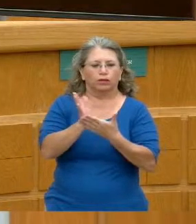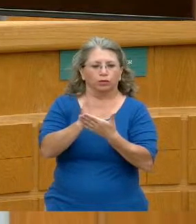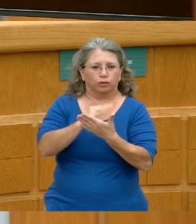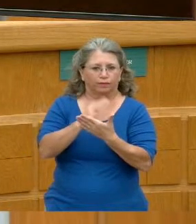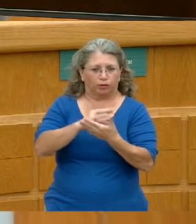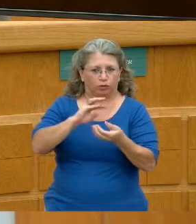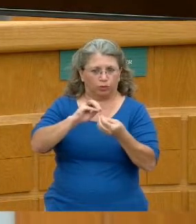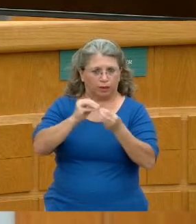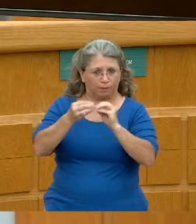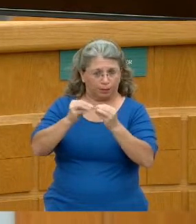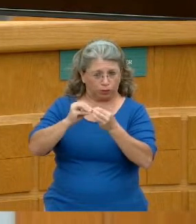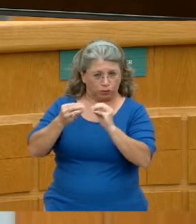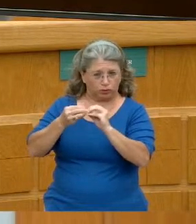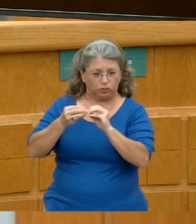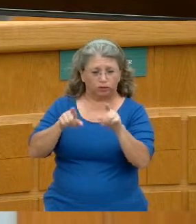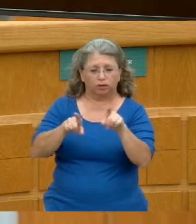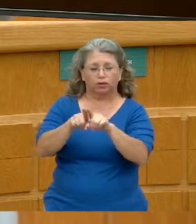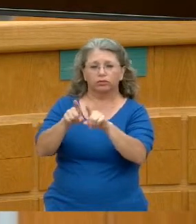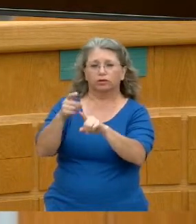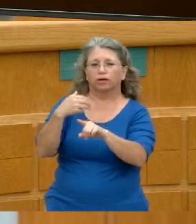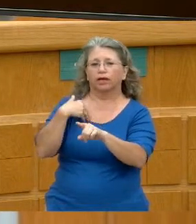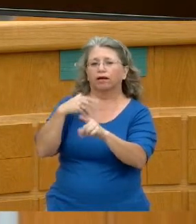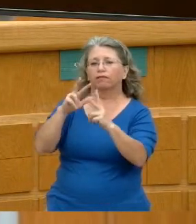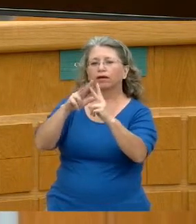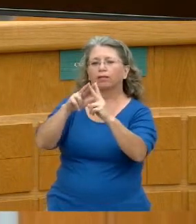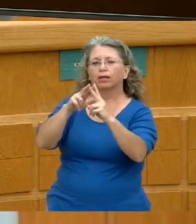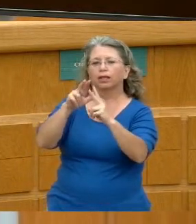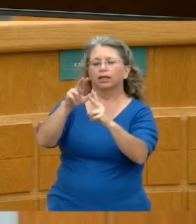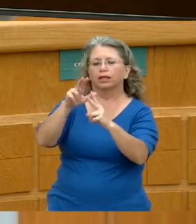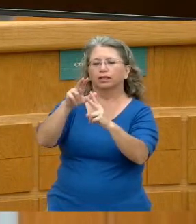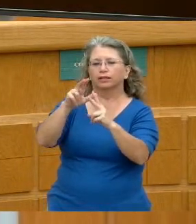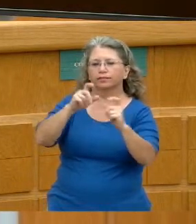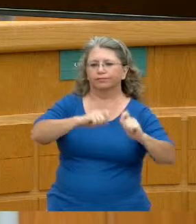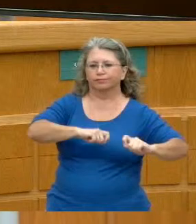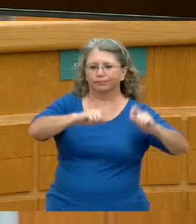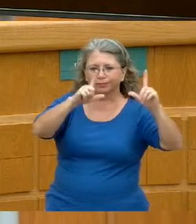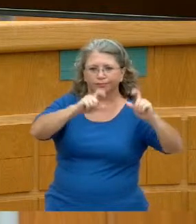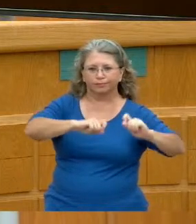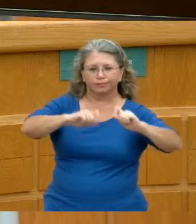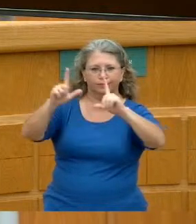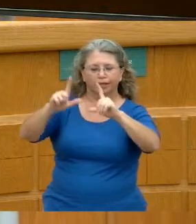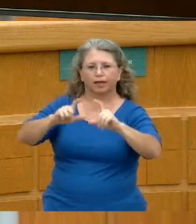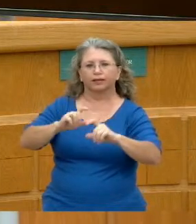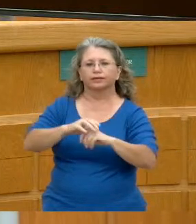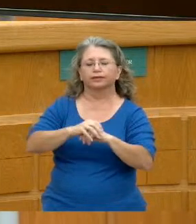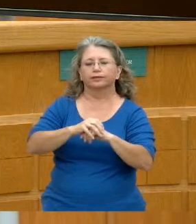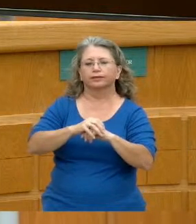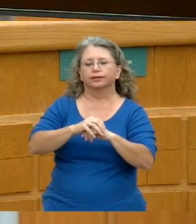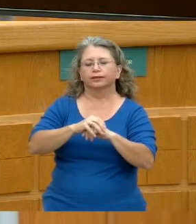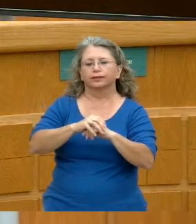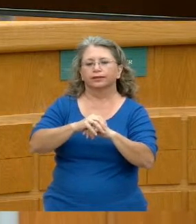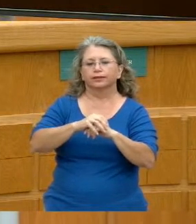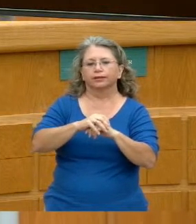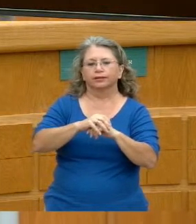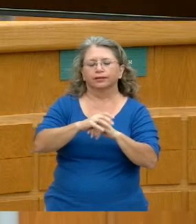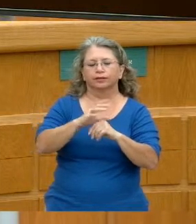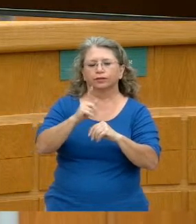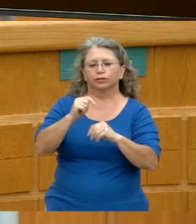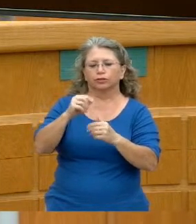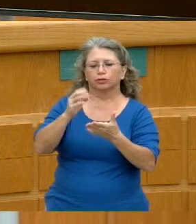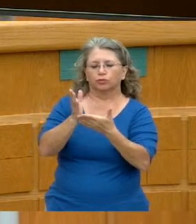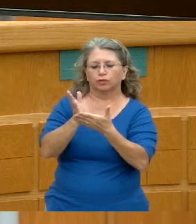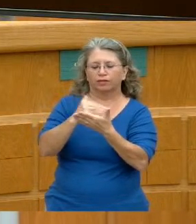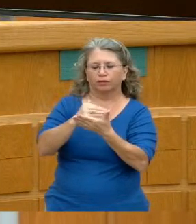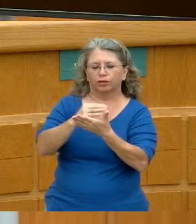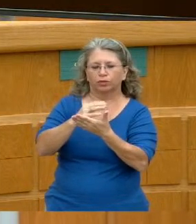I also have a couple of slides and a couple of screens to go over the orders that the judge has just